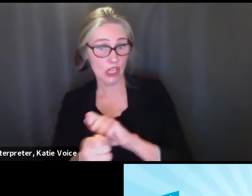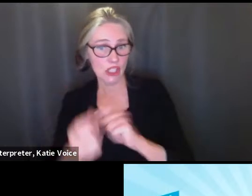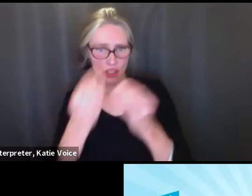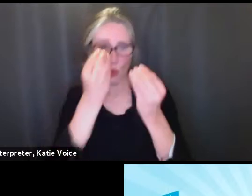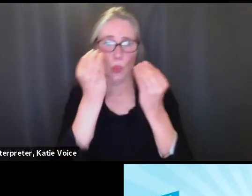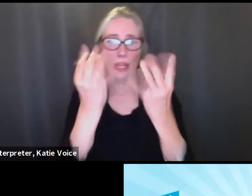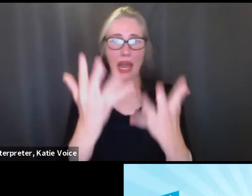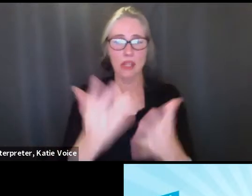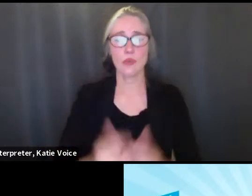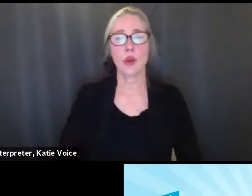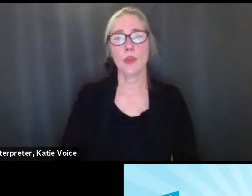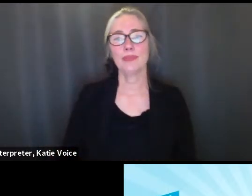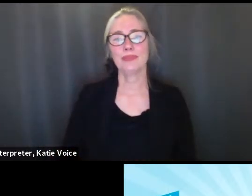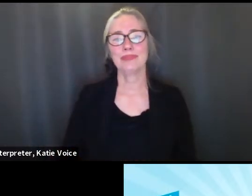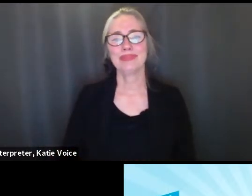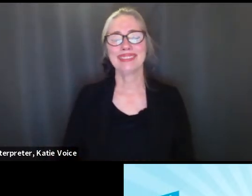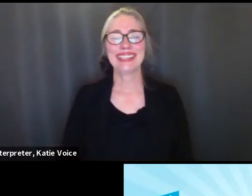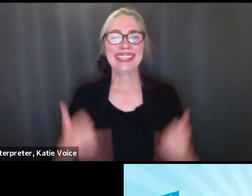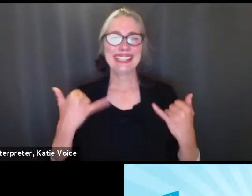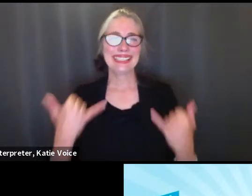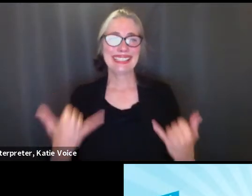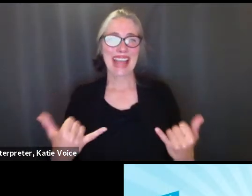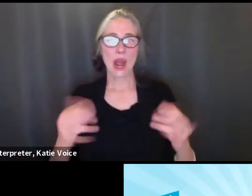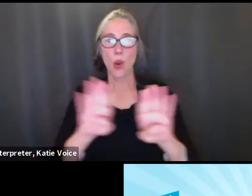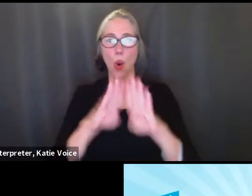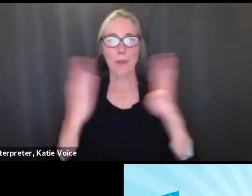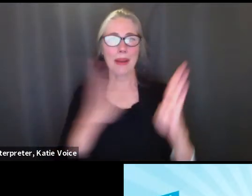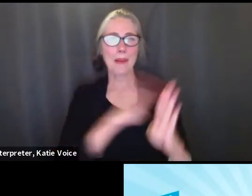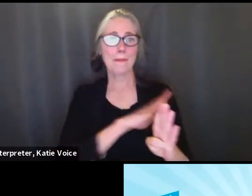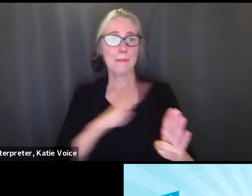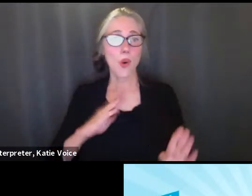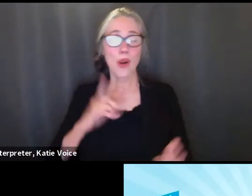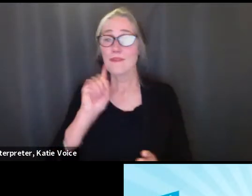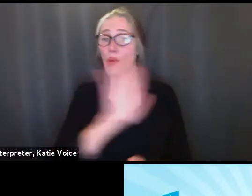I will go ahead and open it up to the board for questions or comments.